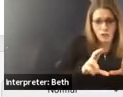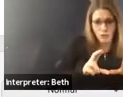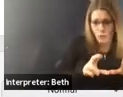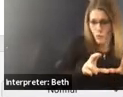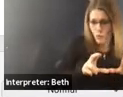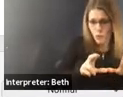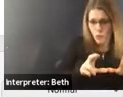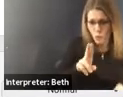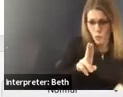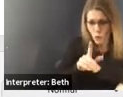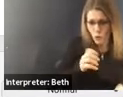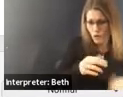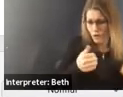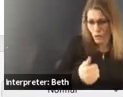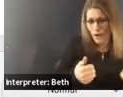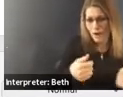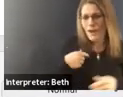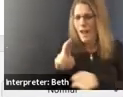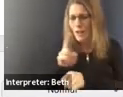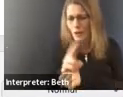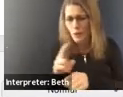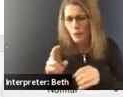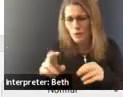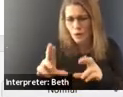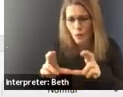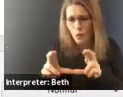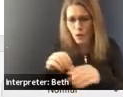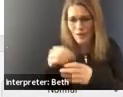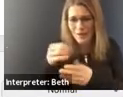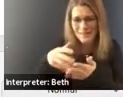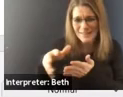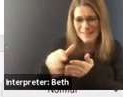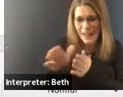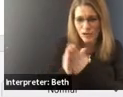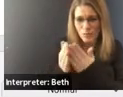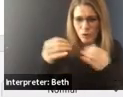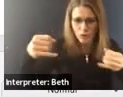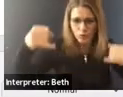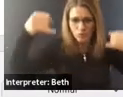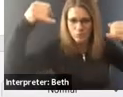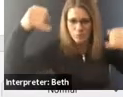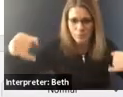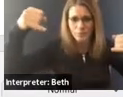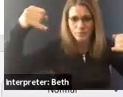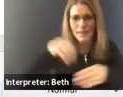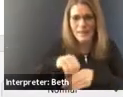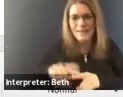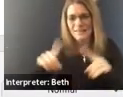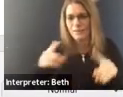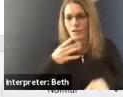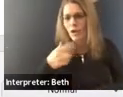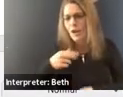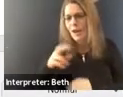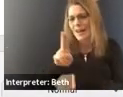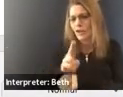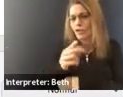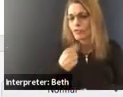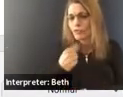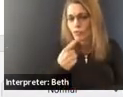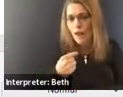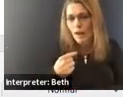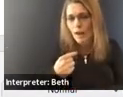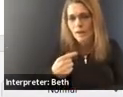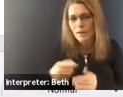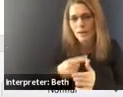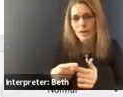drag lines across in a different color. And I use red so I'd have another color for my